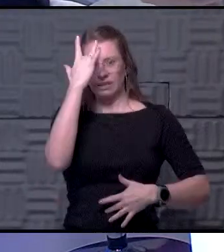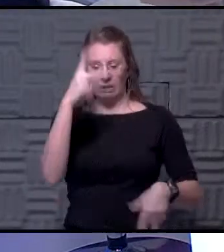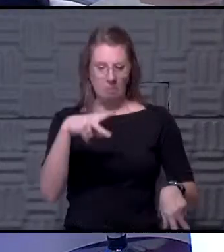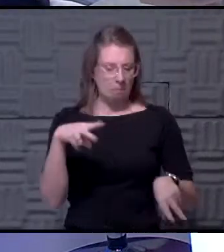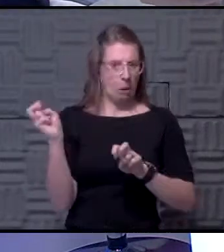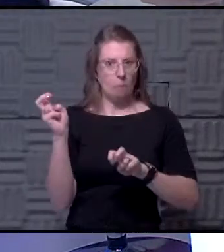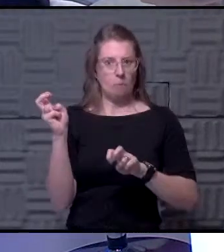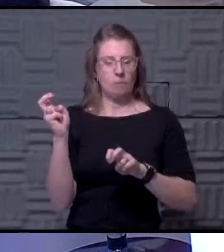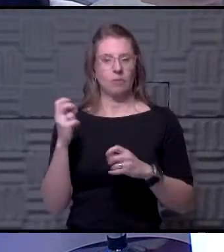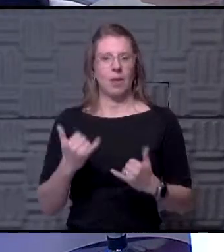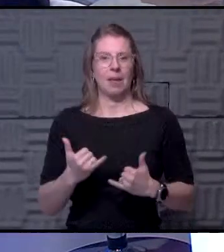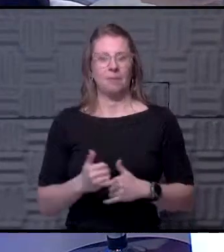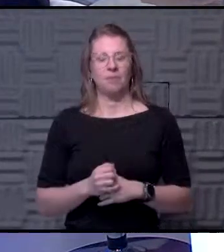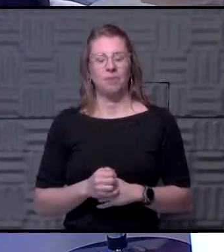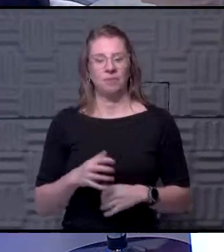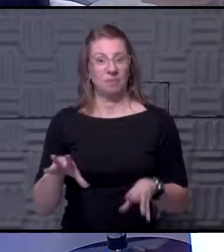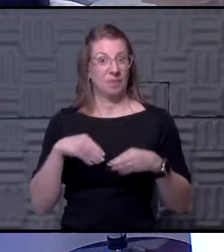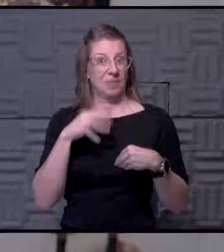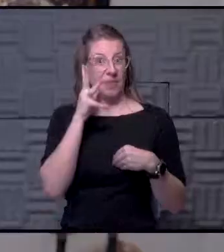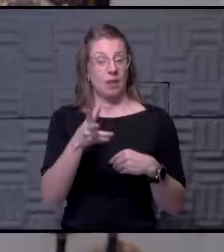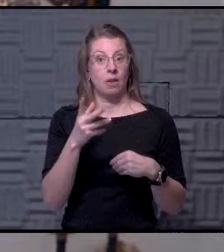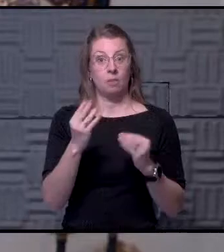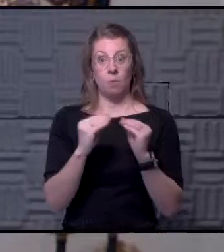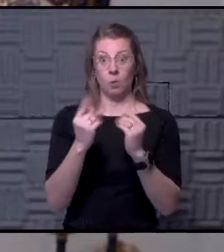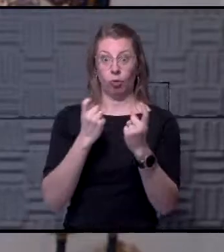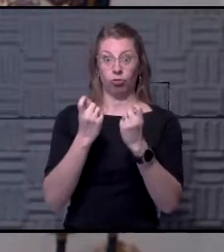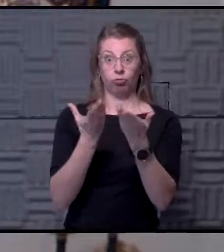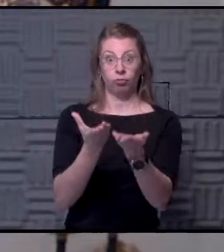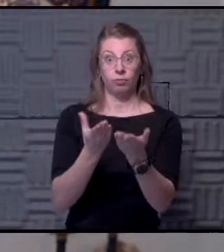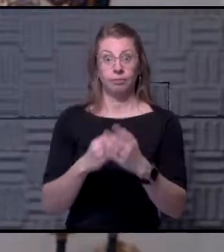take that too. Any other questions